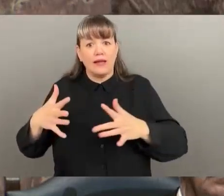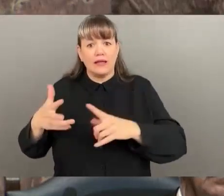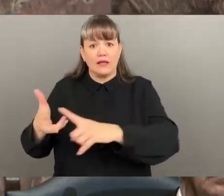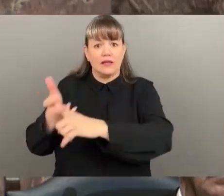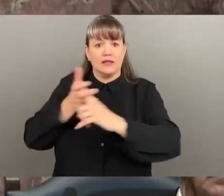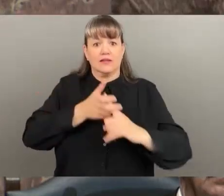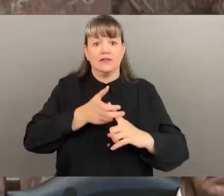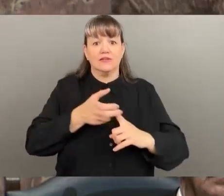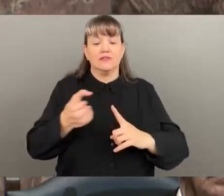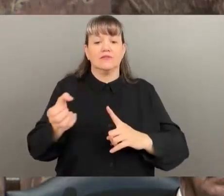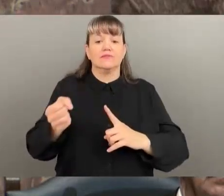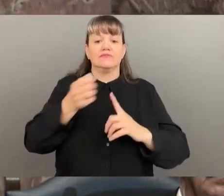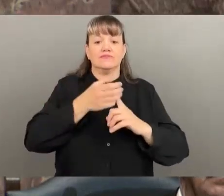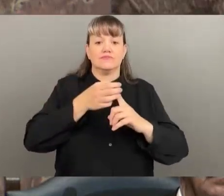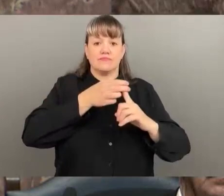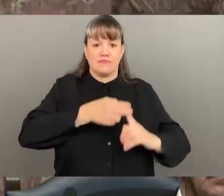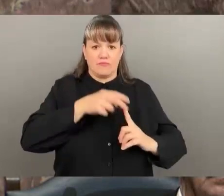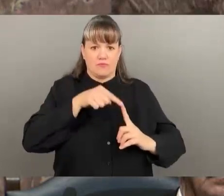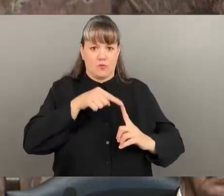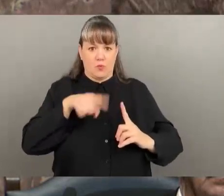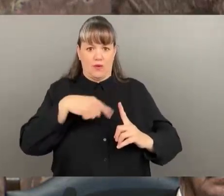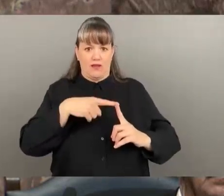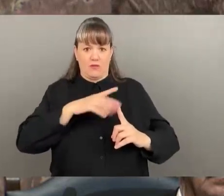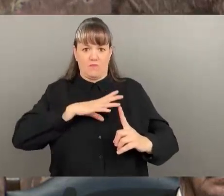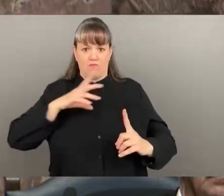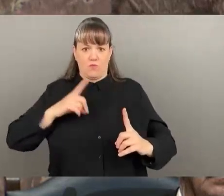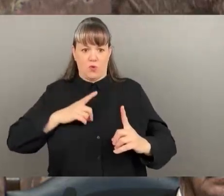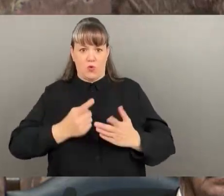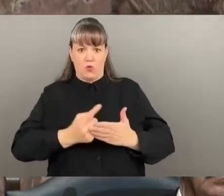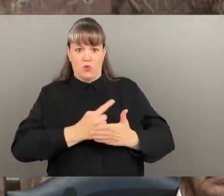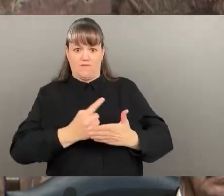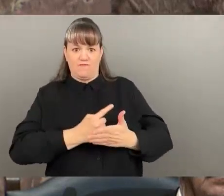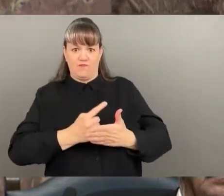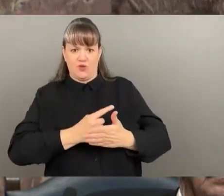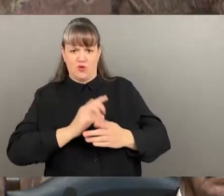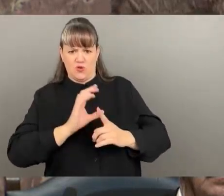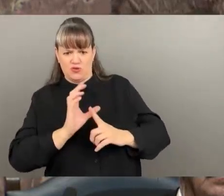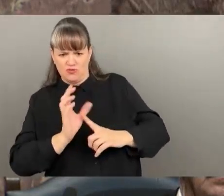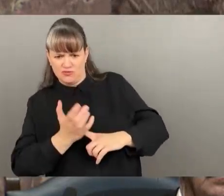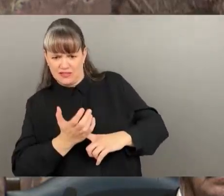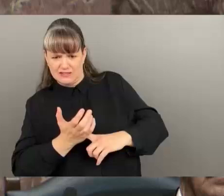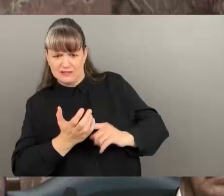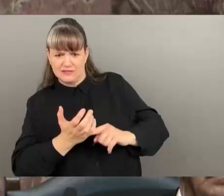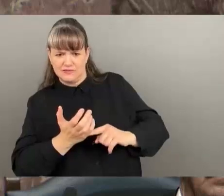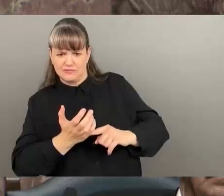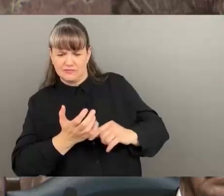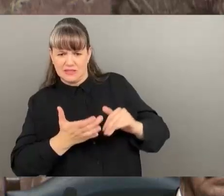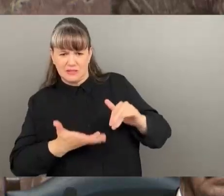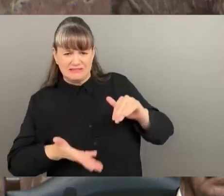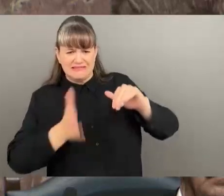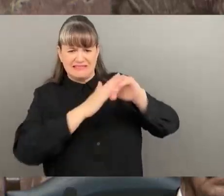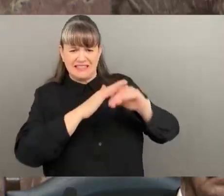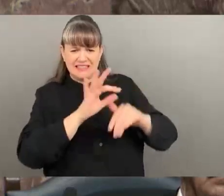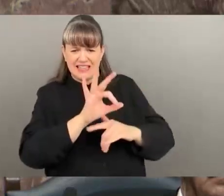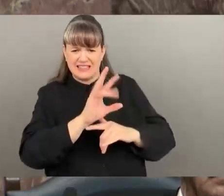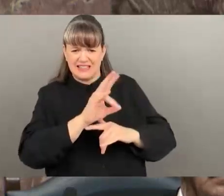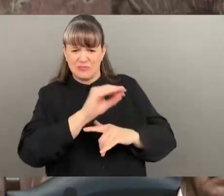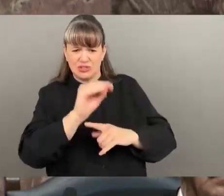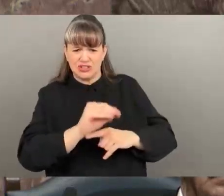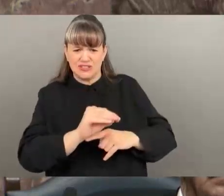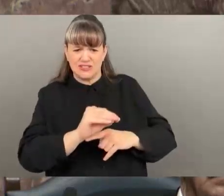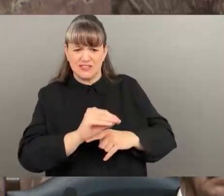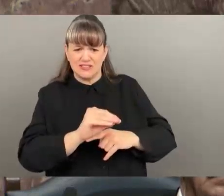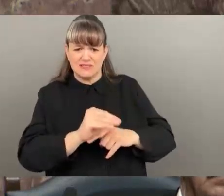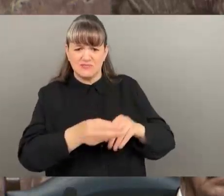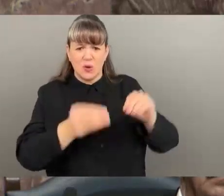97% increase in serious offenses like sexual and aggravated assault, and an 83% jump